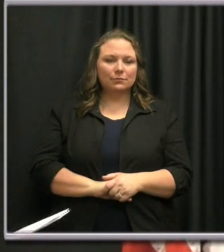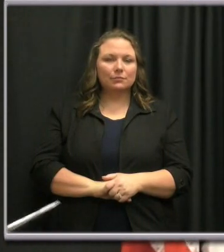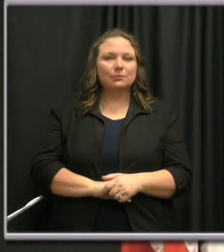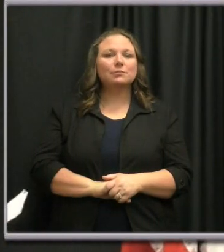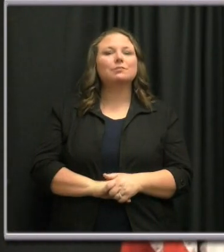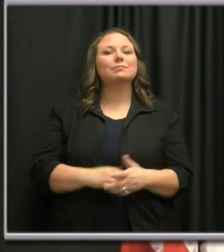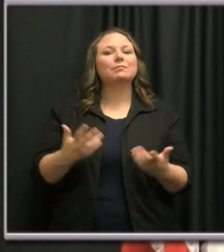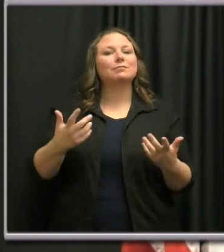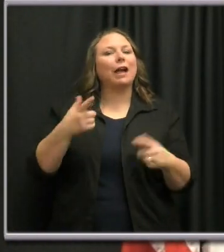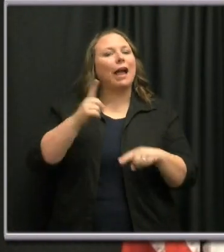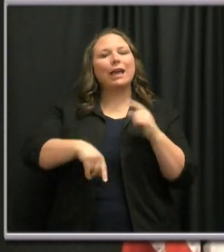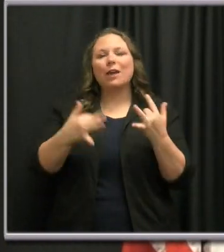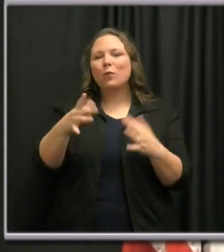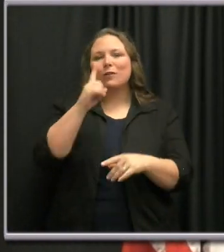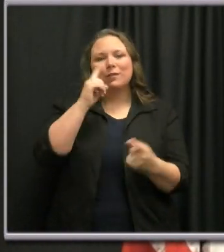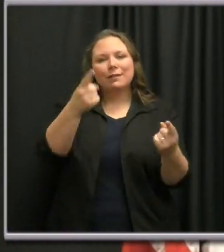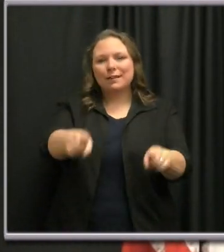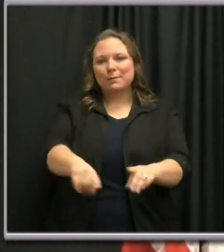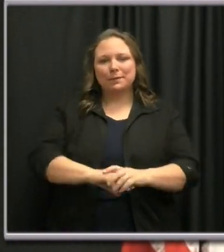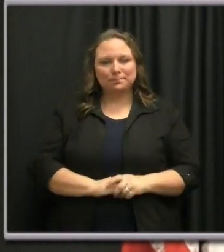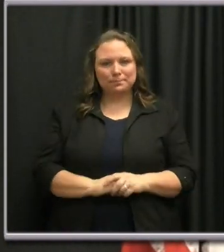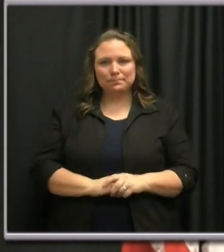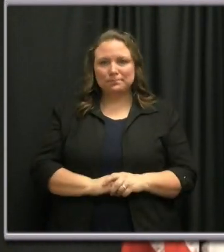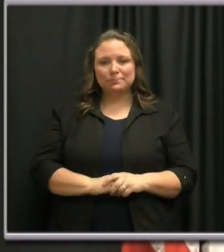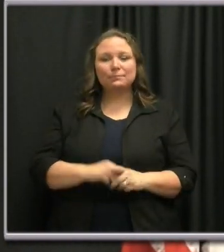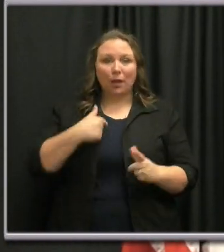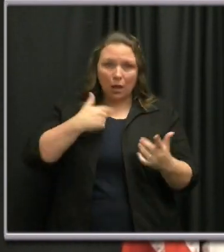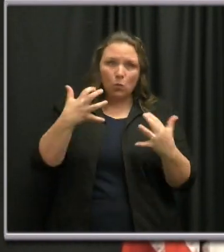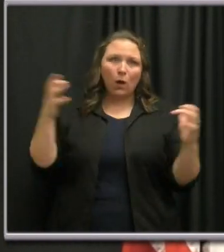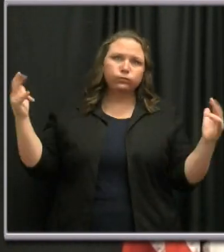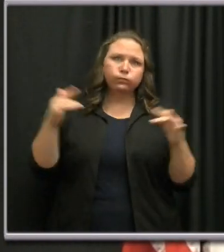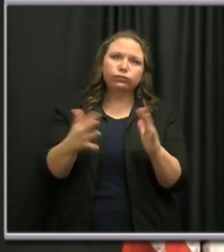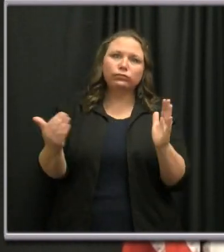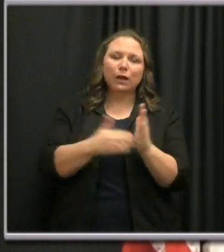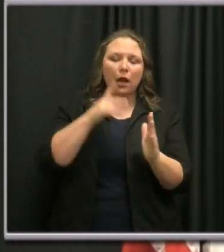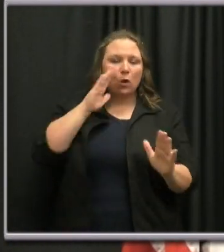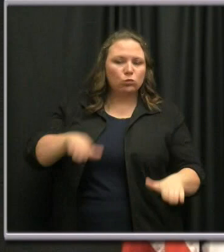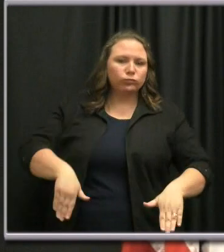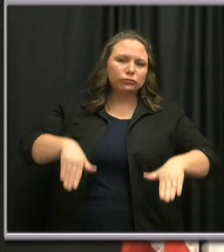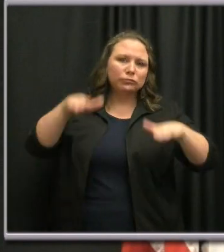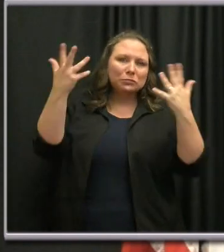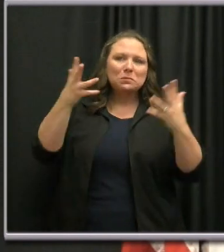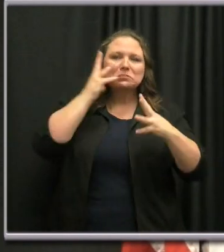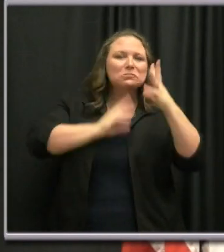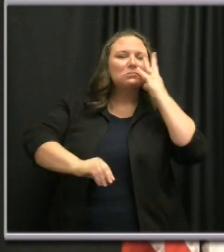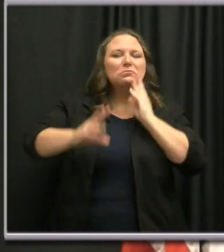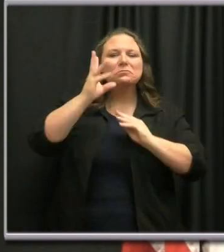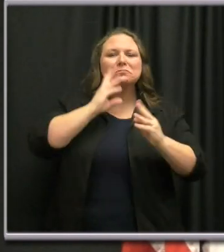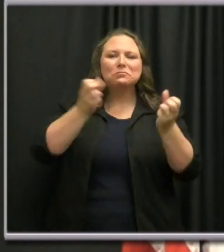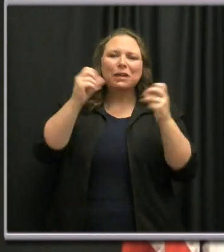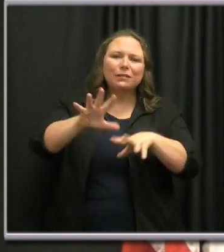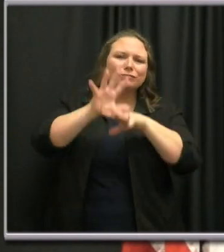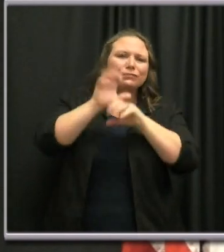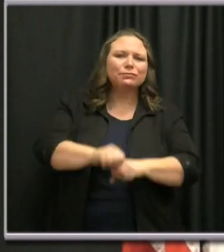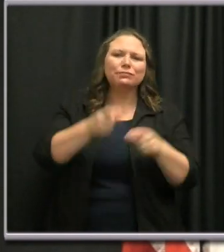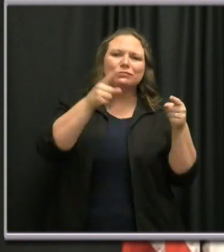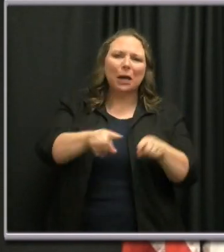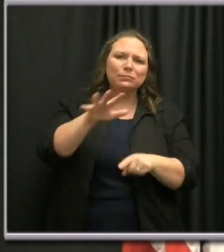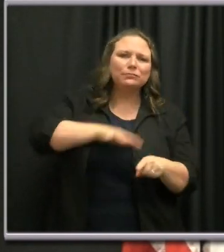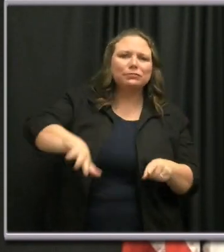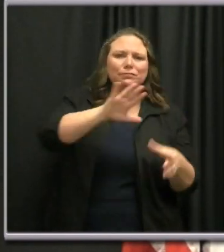I tell you what, I can't wait for that day. And I really can't. I've grew up in this city, and I love all the traditions we have in this